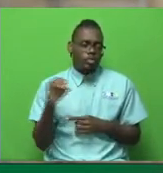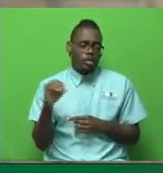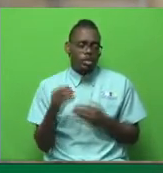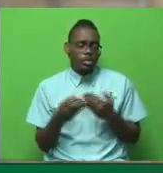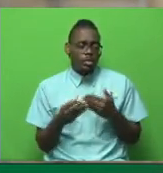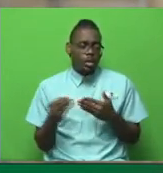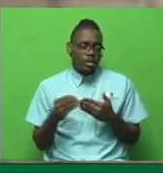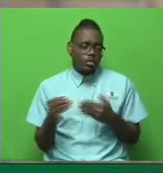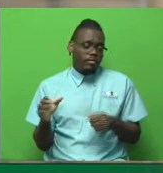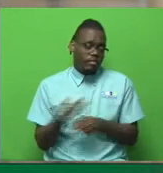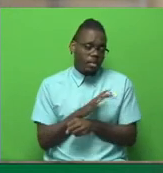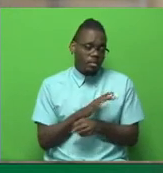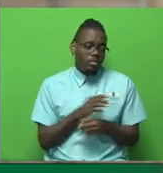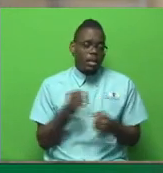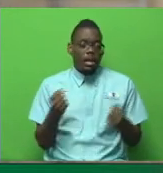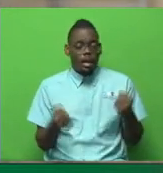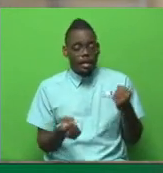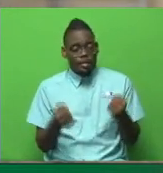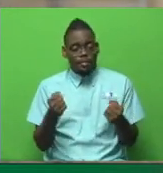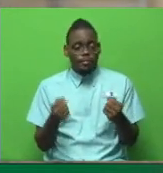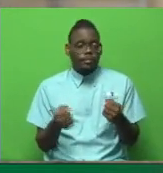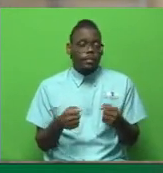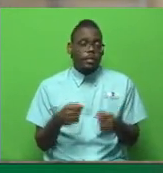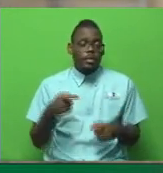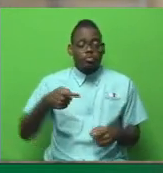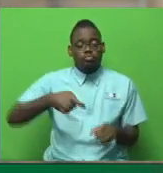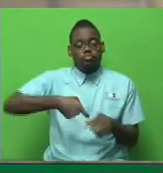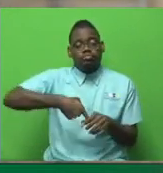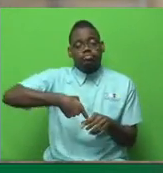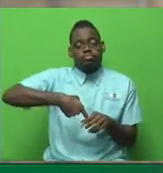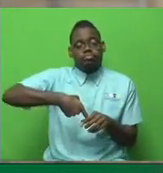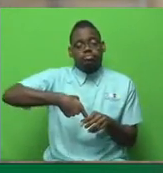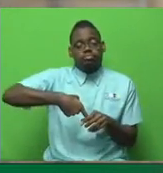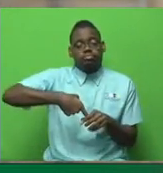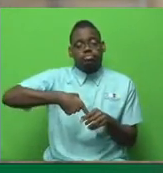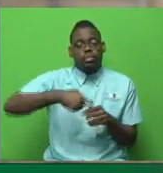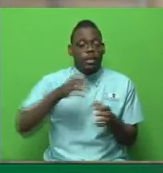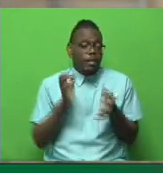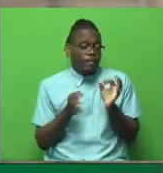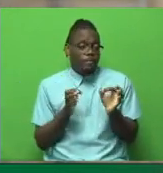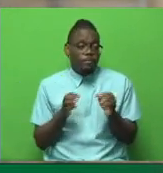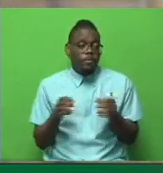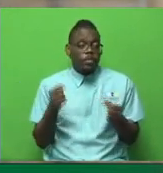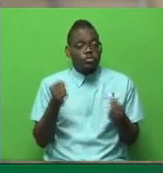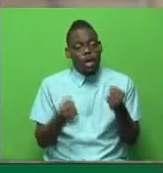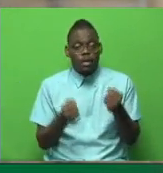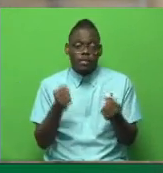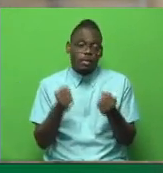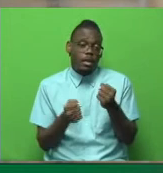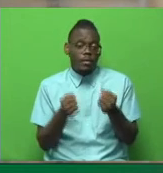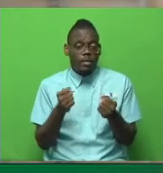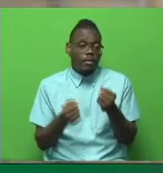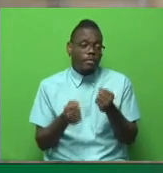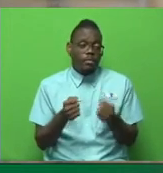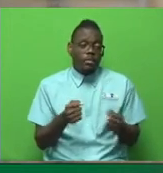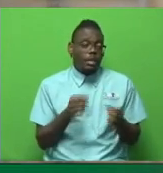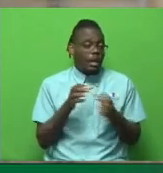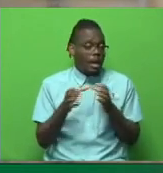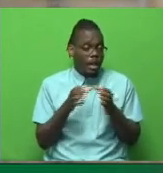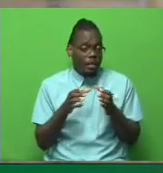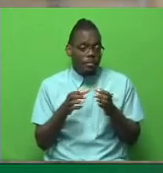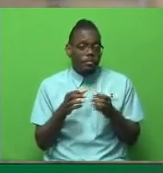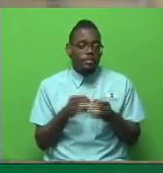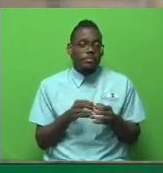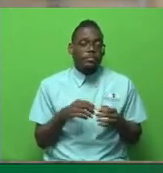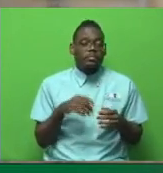paying a 50 subsidy on your fuel if you're driving a motor vehicle a luxury vehicle perhaps and it costs 500 to